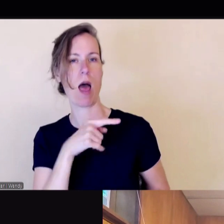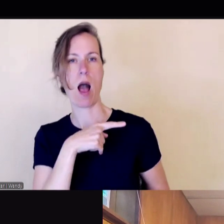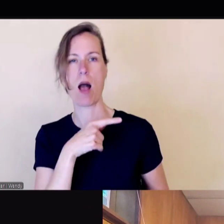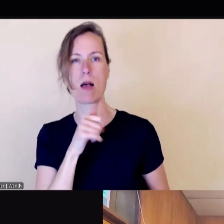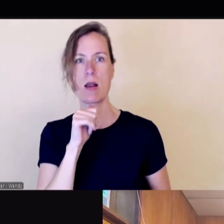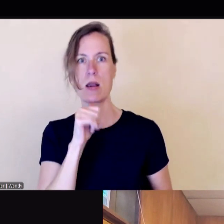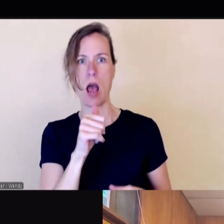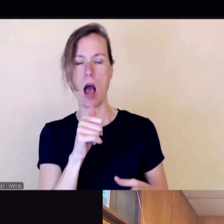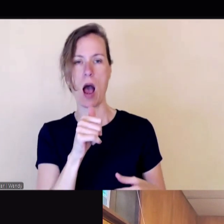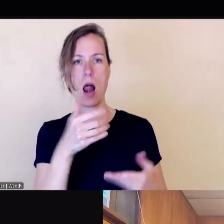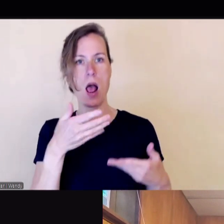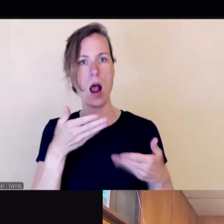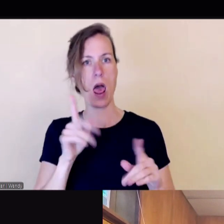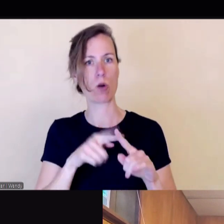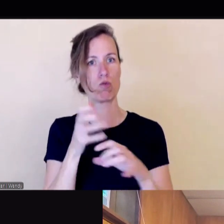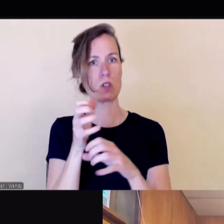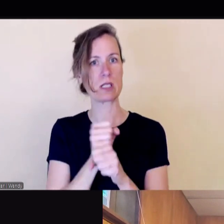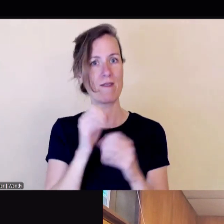that.